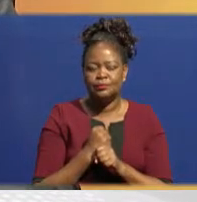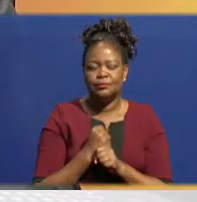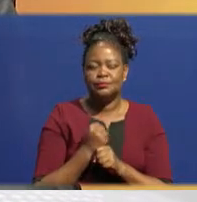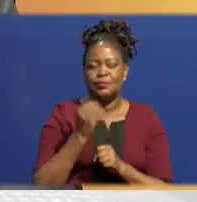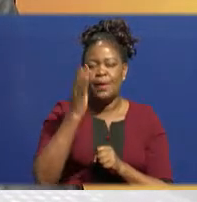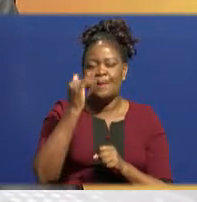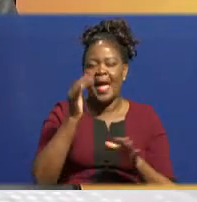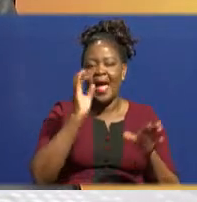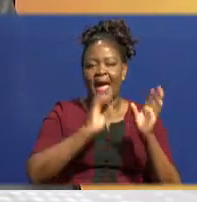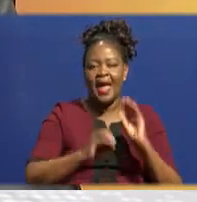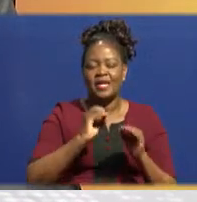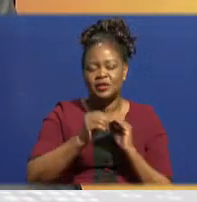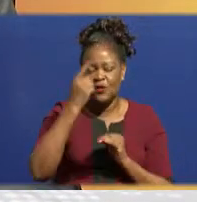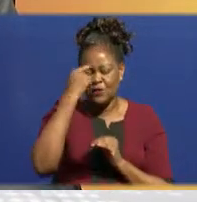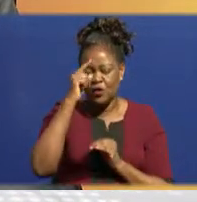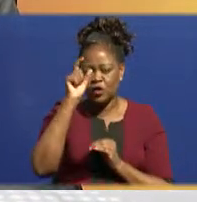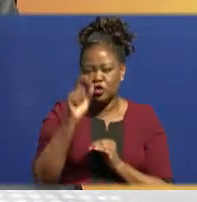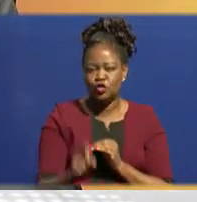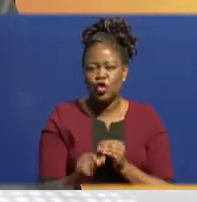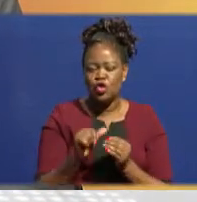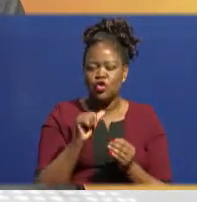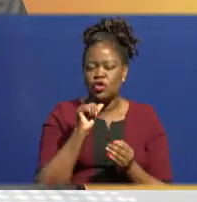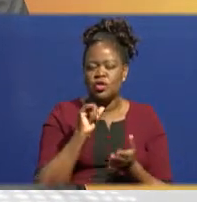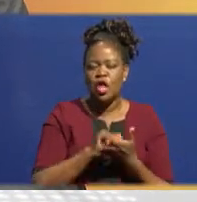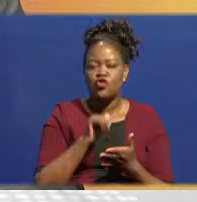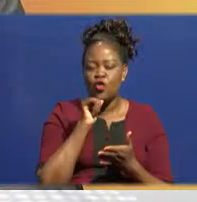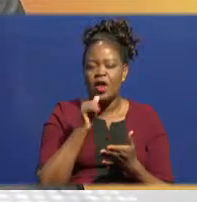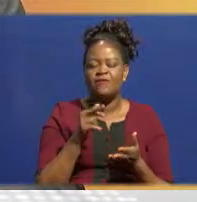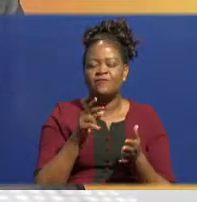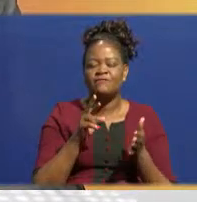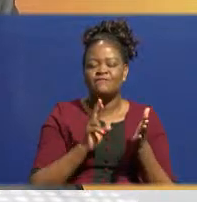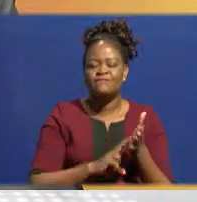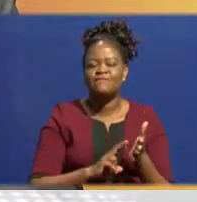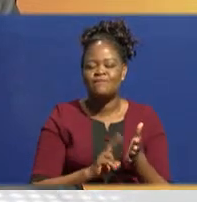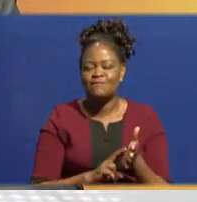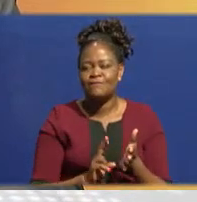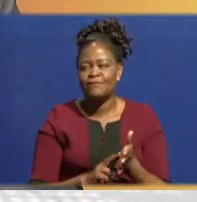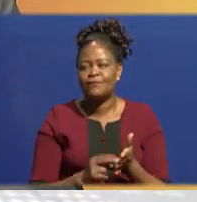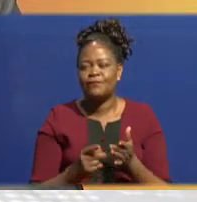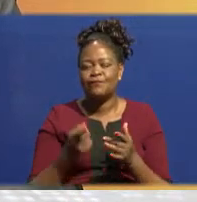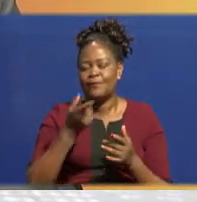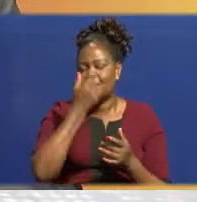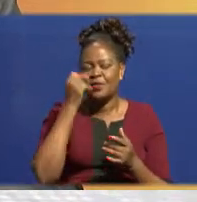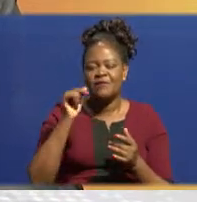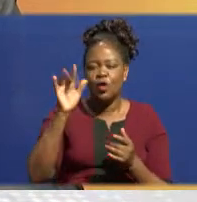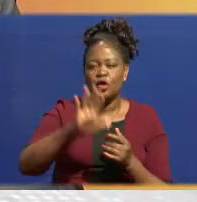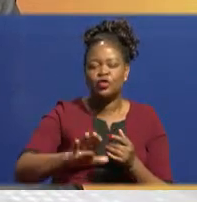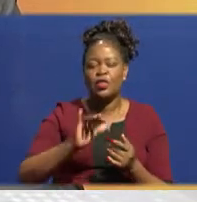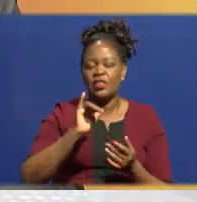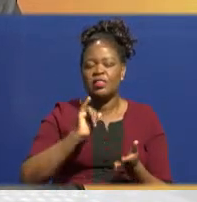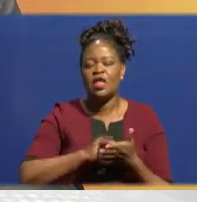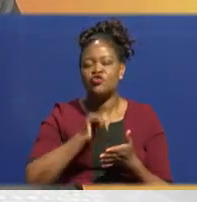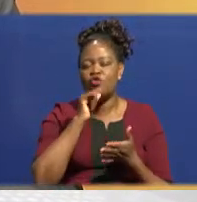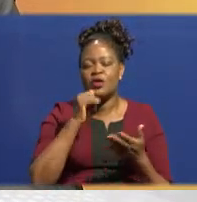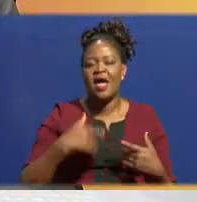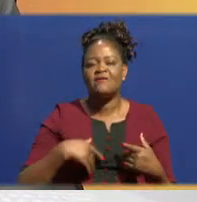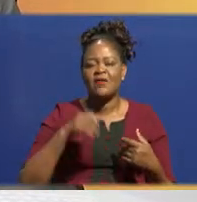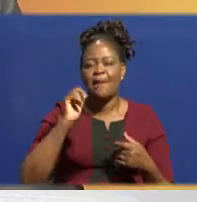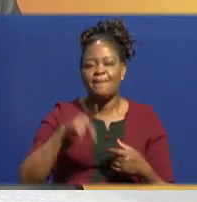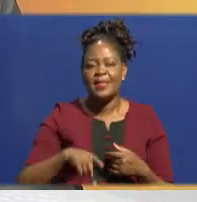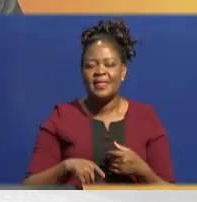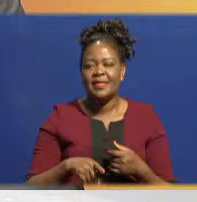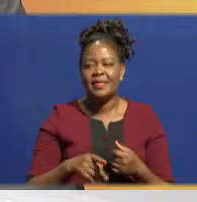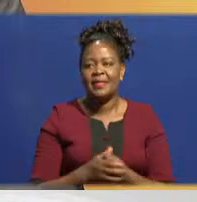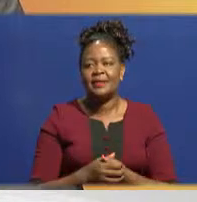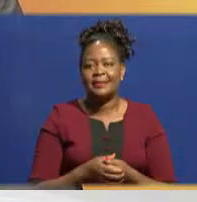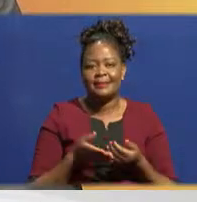by-elections for regions that don't have representation. I think there is a constituency that doesn't have a member of parliament at